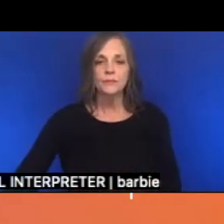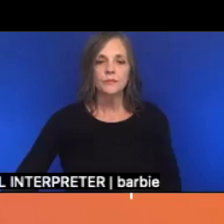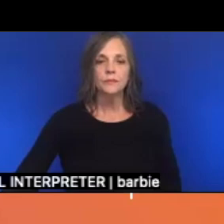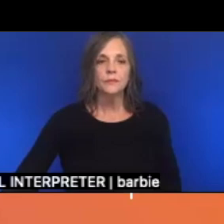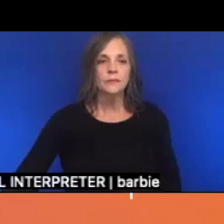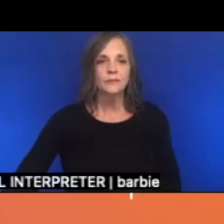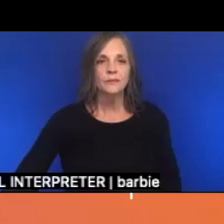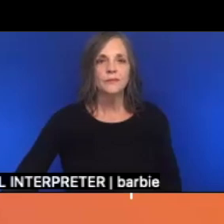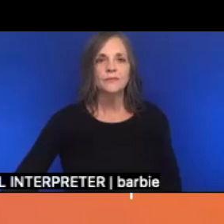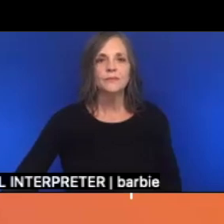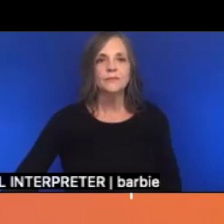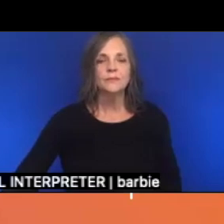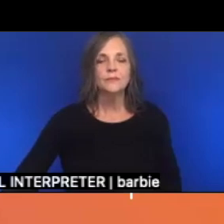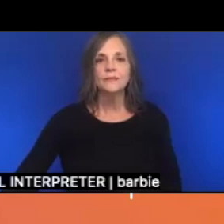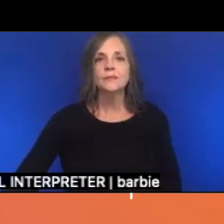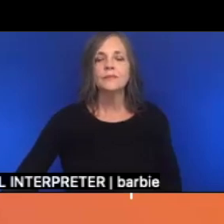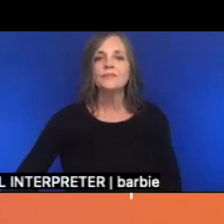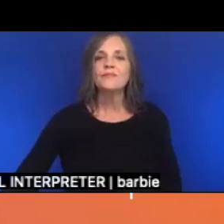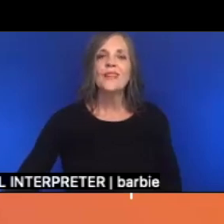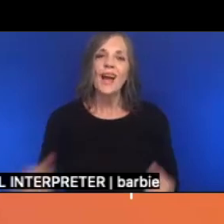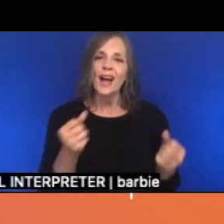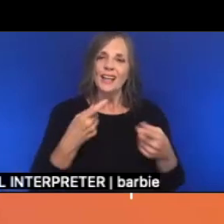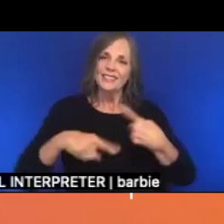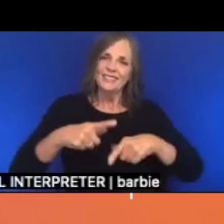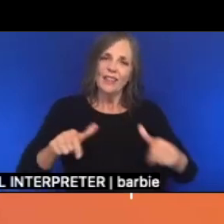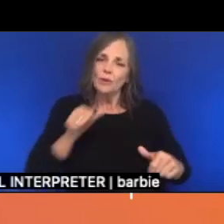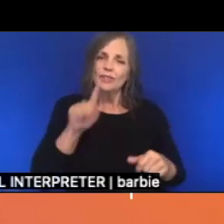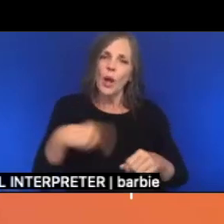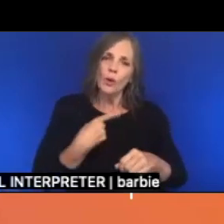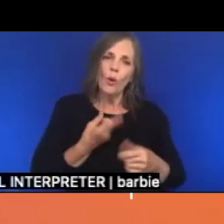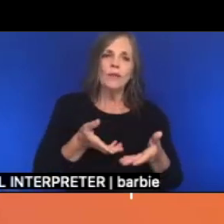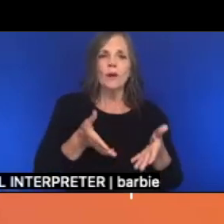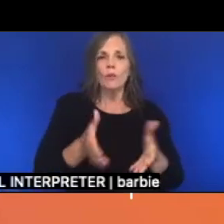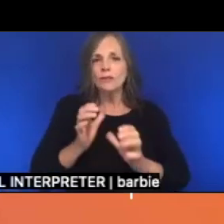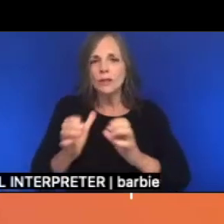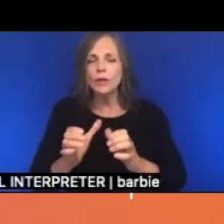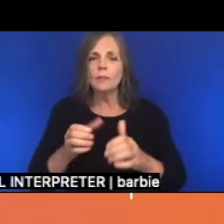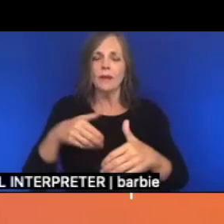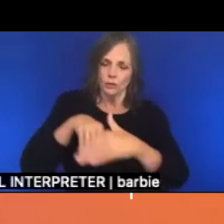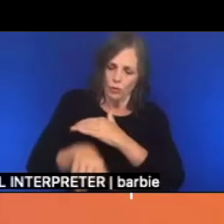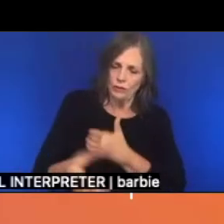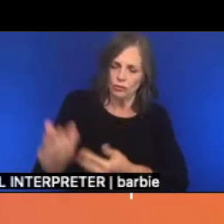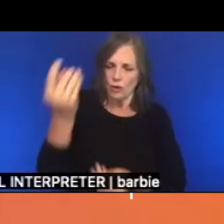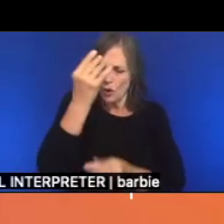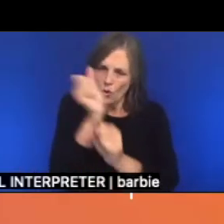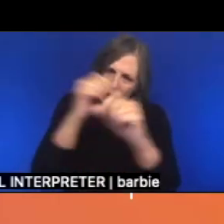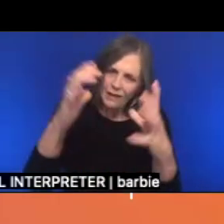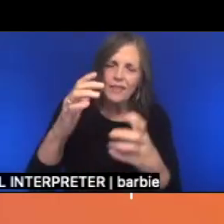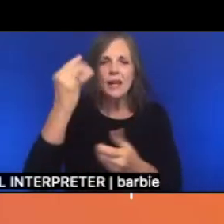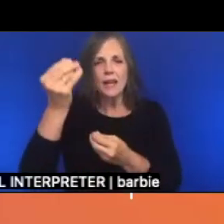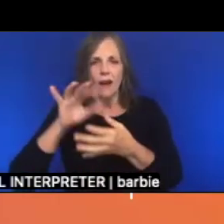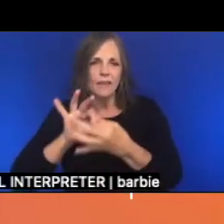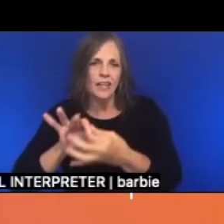also a doorway into new ways of thinking and also new ways of connecting and offering new possibilities